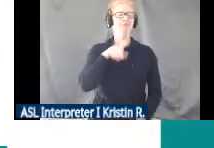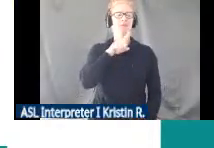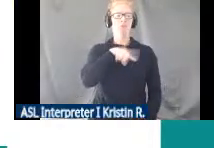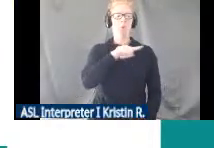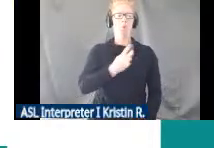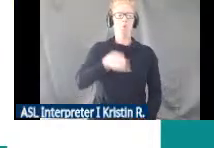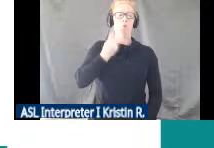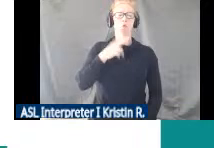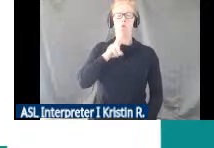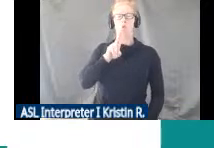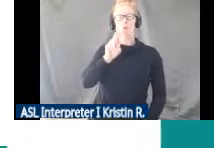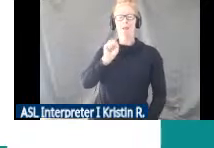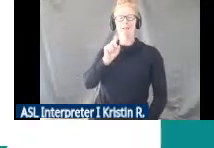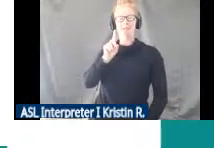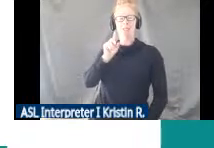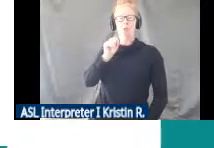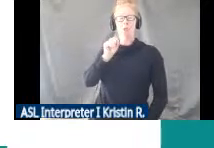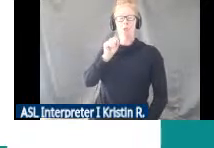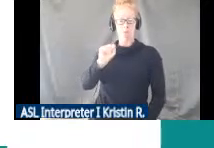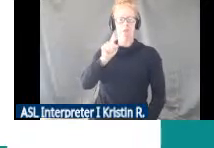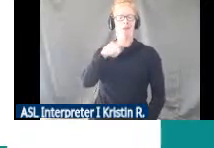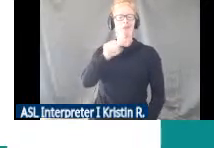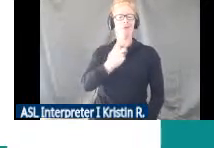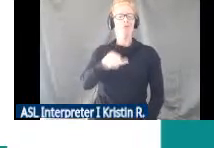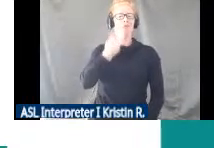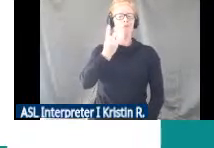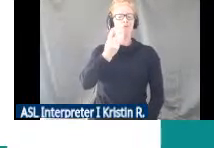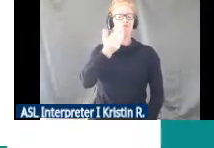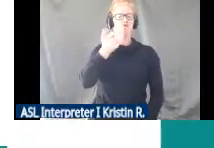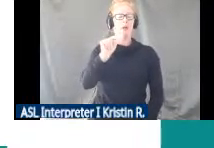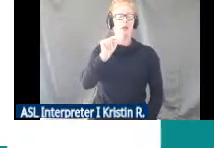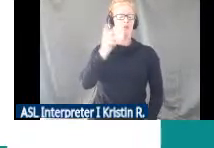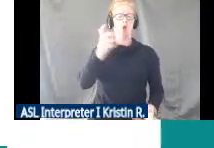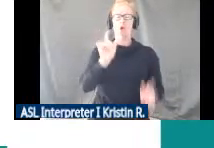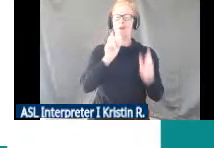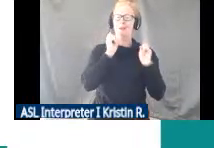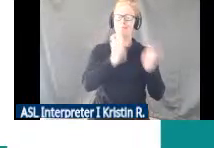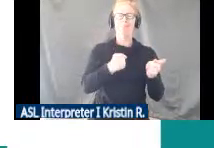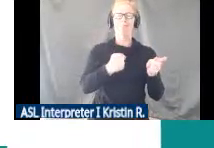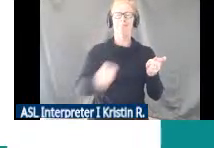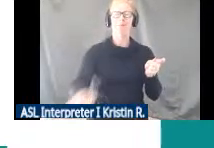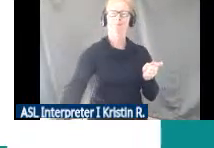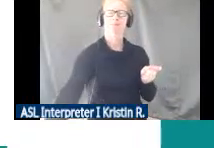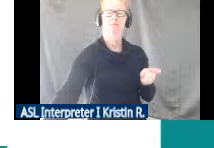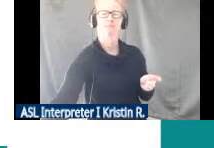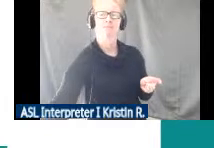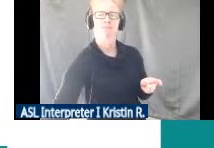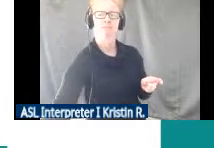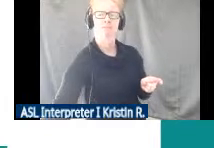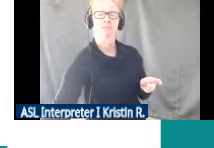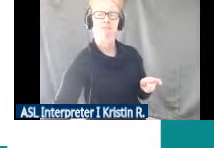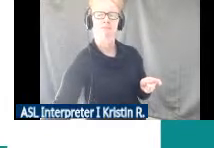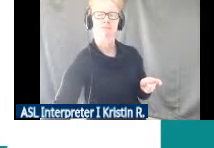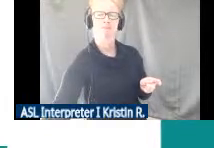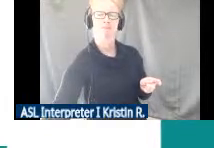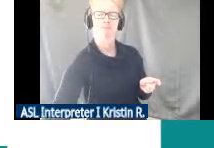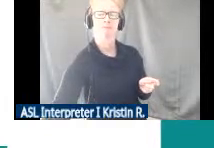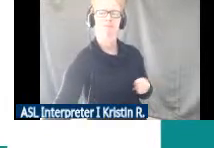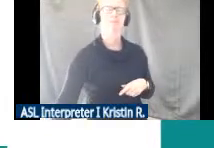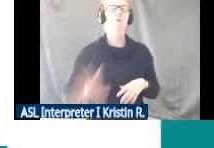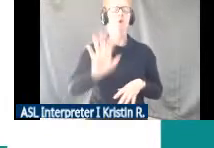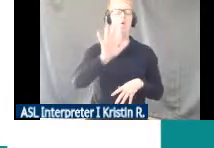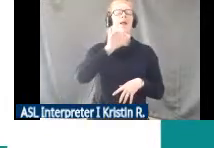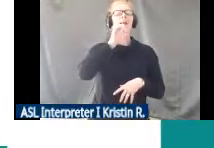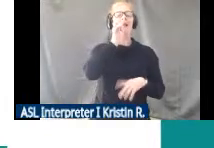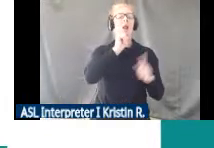grants awarded in mid-January this year. So with the awards, sorry, not awarded, but